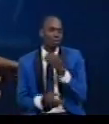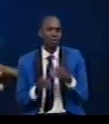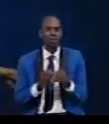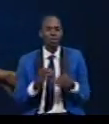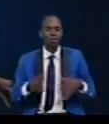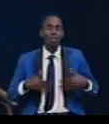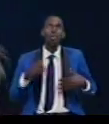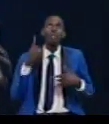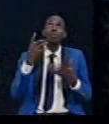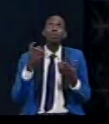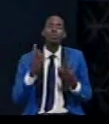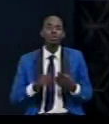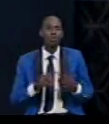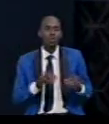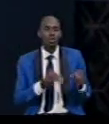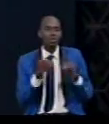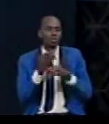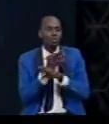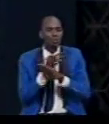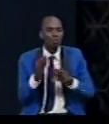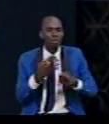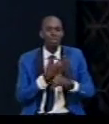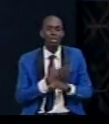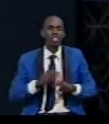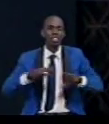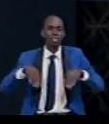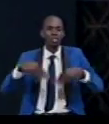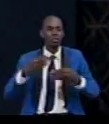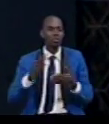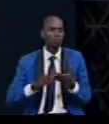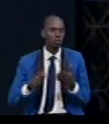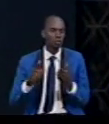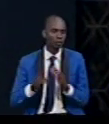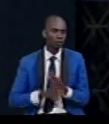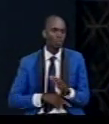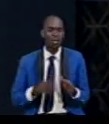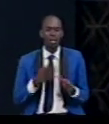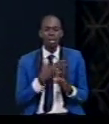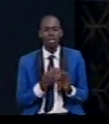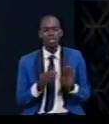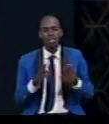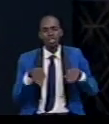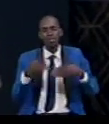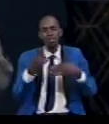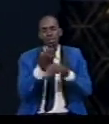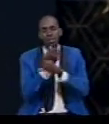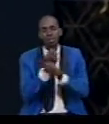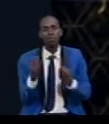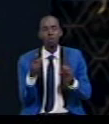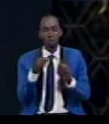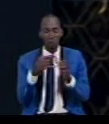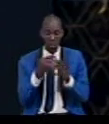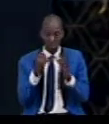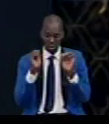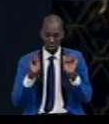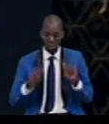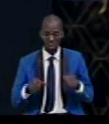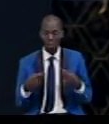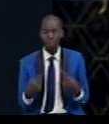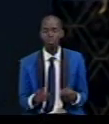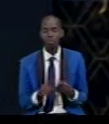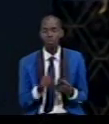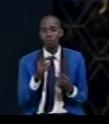you forgiveness and give you salvation. It can happen right now that you'll be able